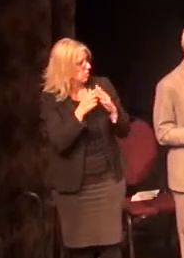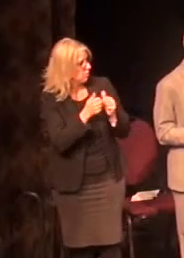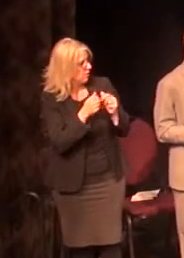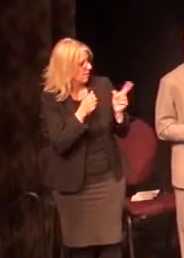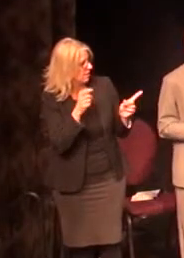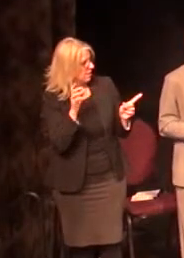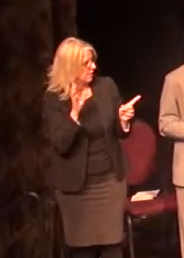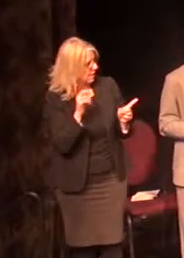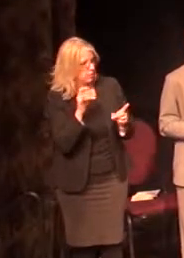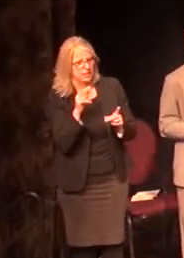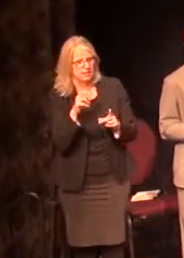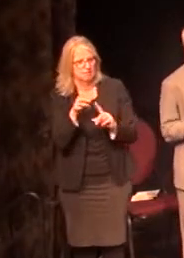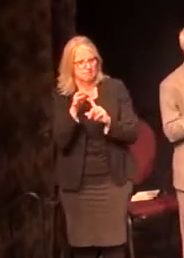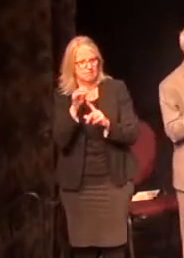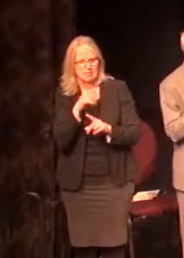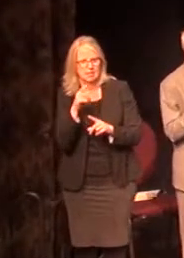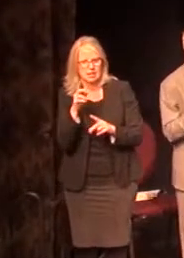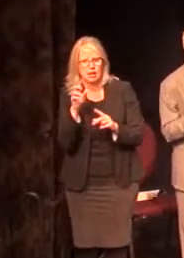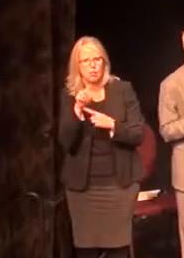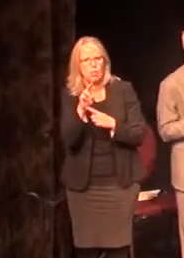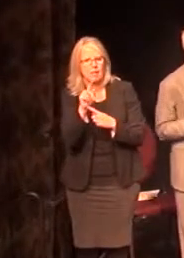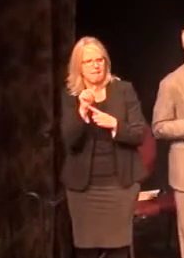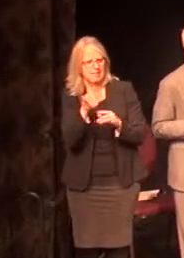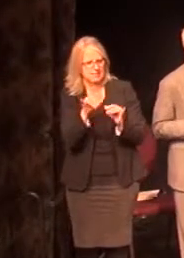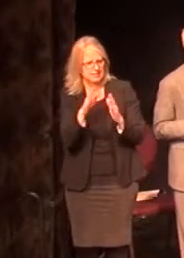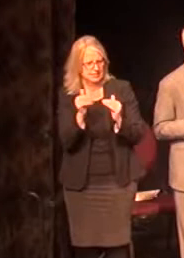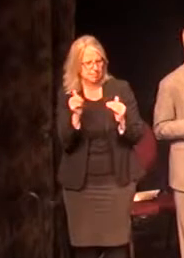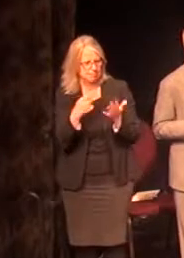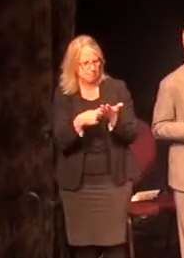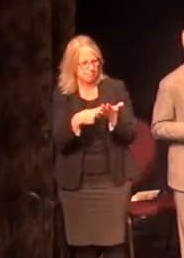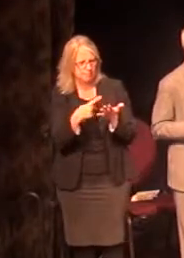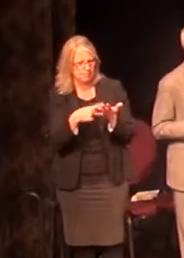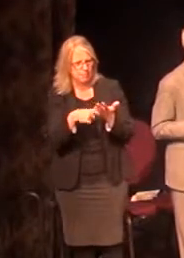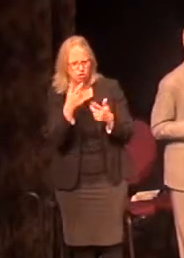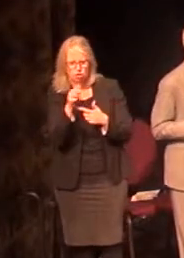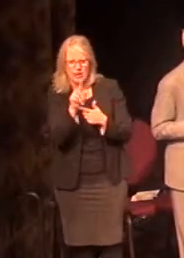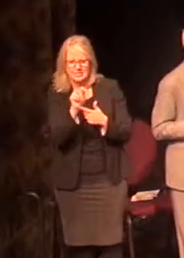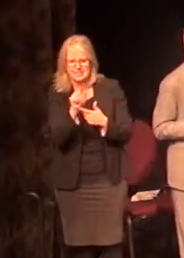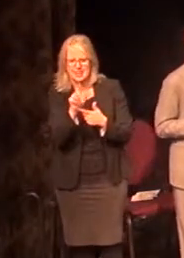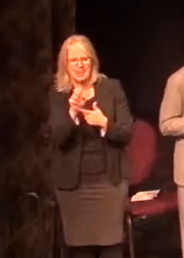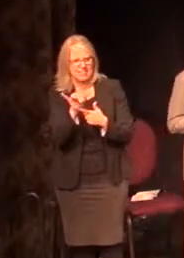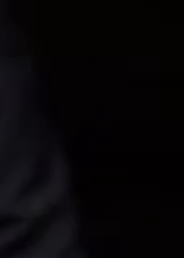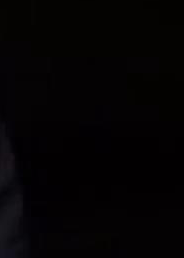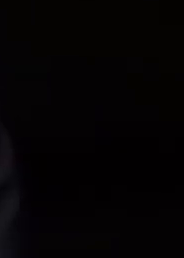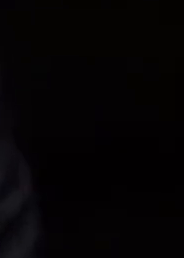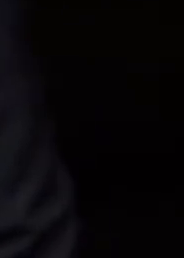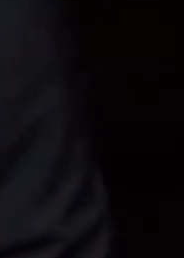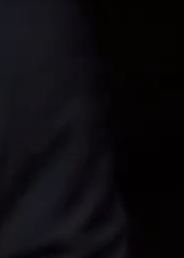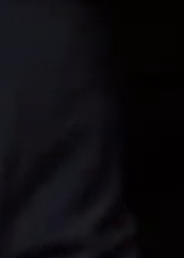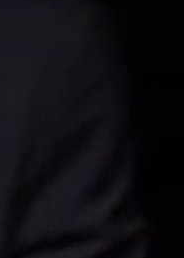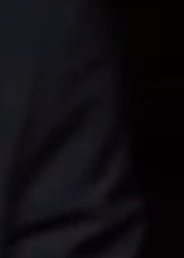the quota system, yeah. Sort of quota system and the issues. I think it's called grant levy in parts of Europe. Yeah,